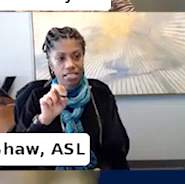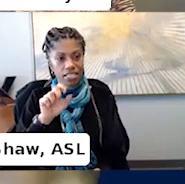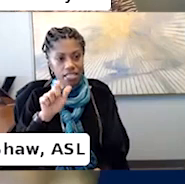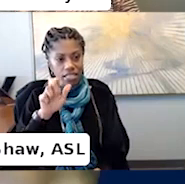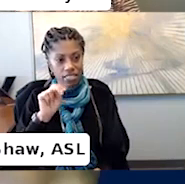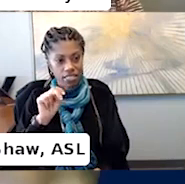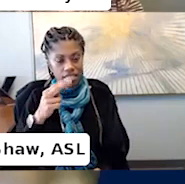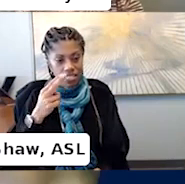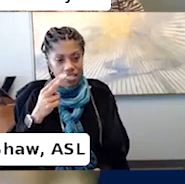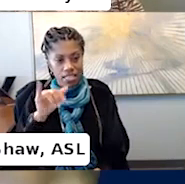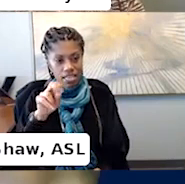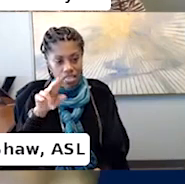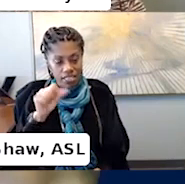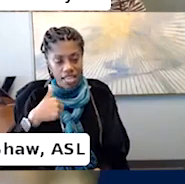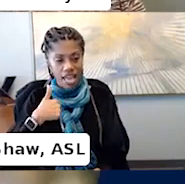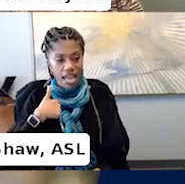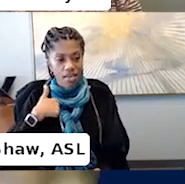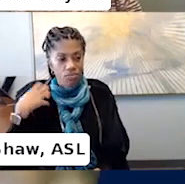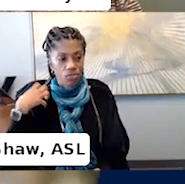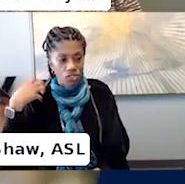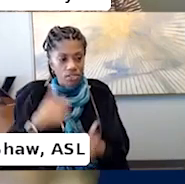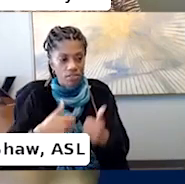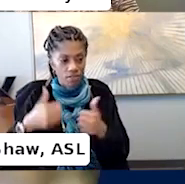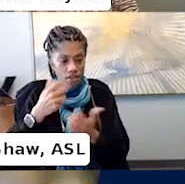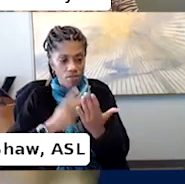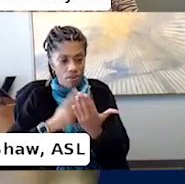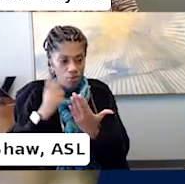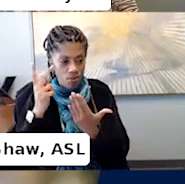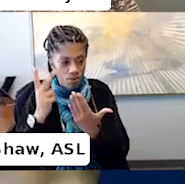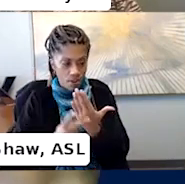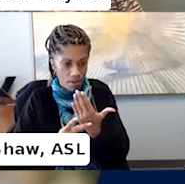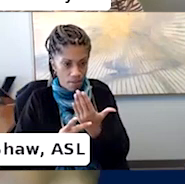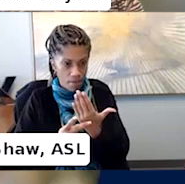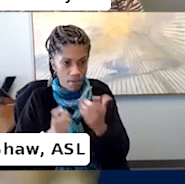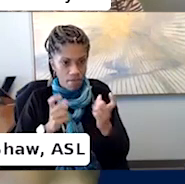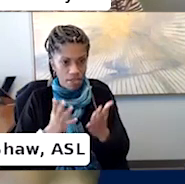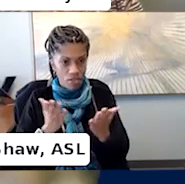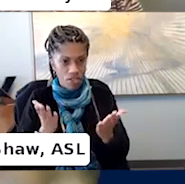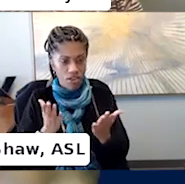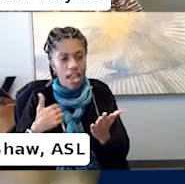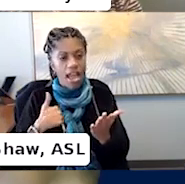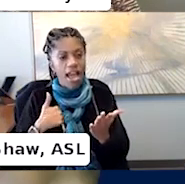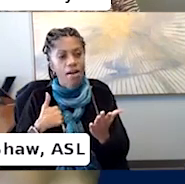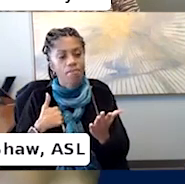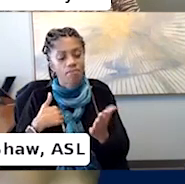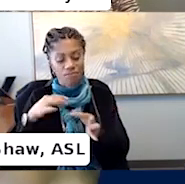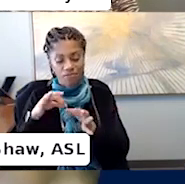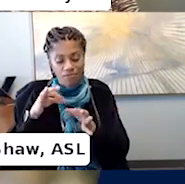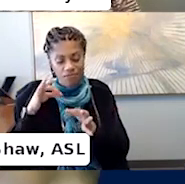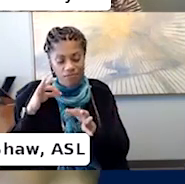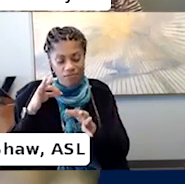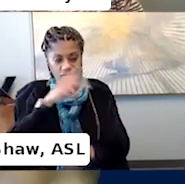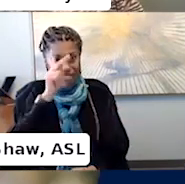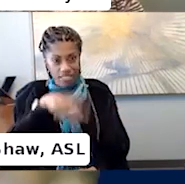here at StoryCorps, and I'm coming to you right outside of Philadelphia in a borough called Lansdowne. And